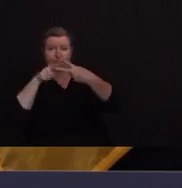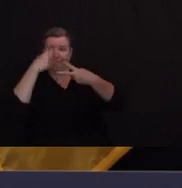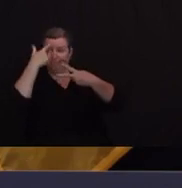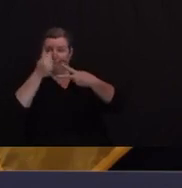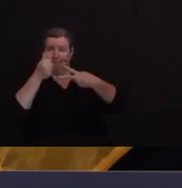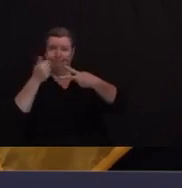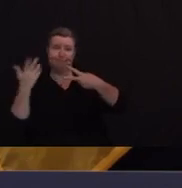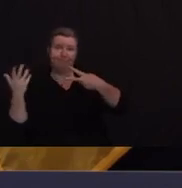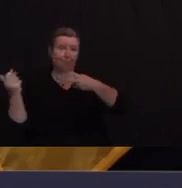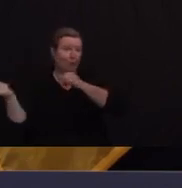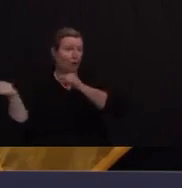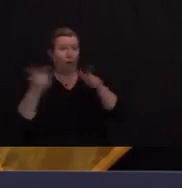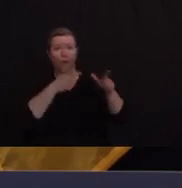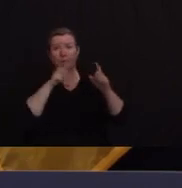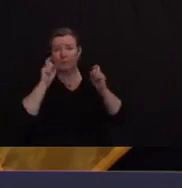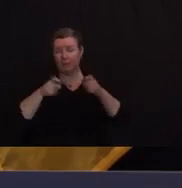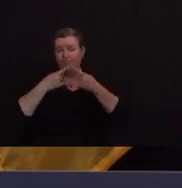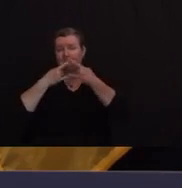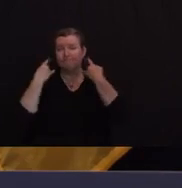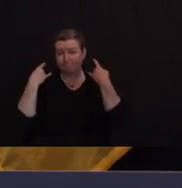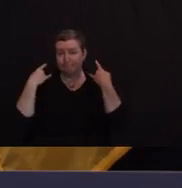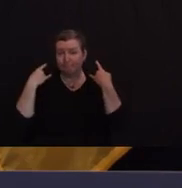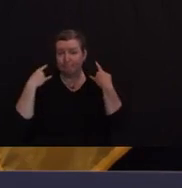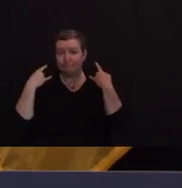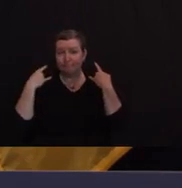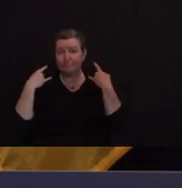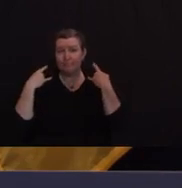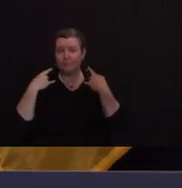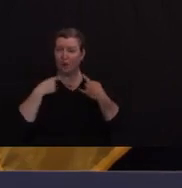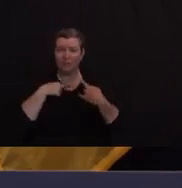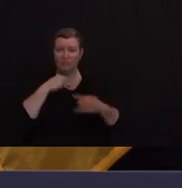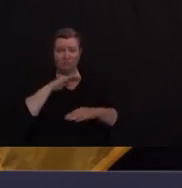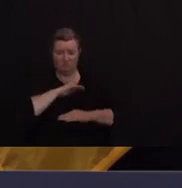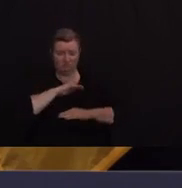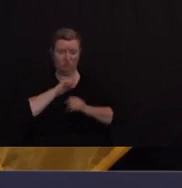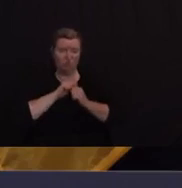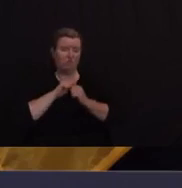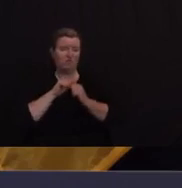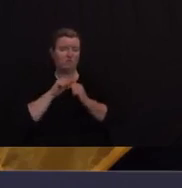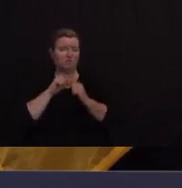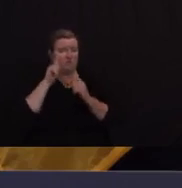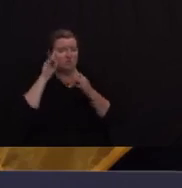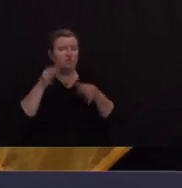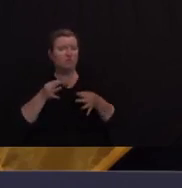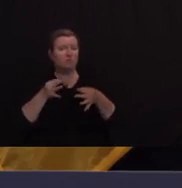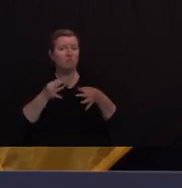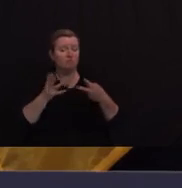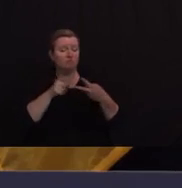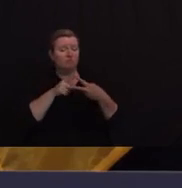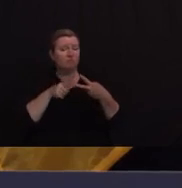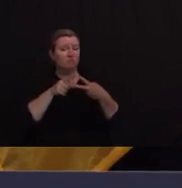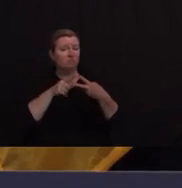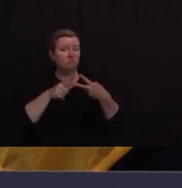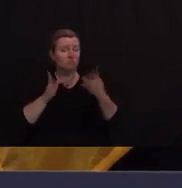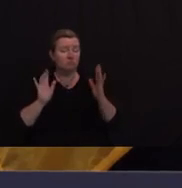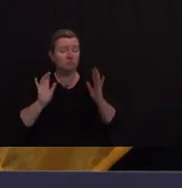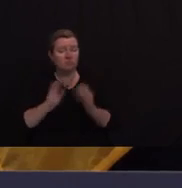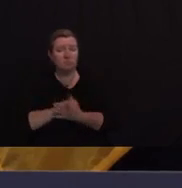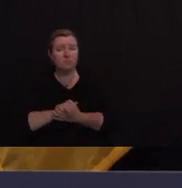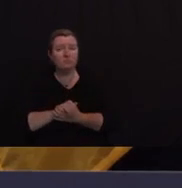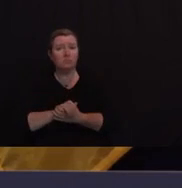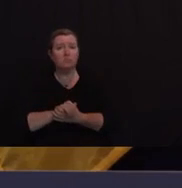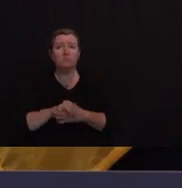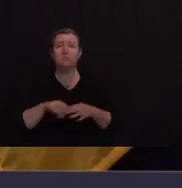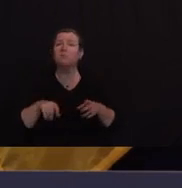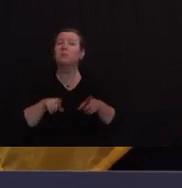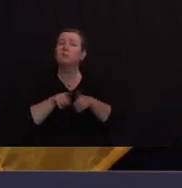We think that is sufficient, given the data that we're looking at right now. But on the part B of this, you have to leave, as we've said so many